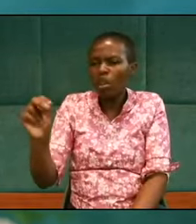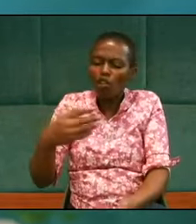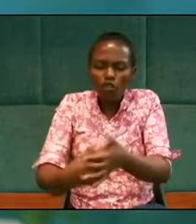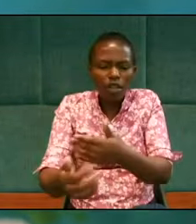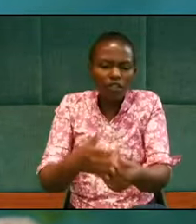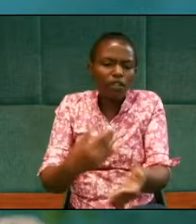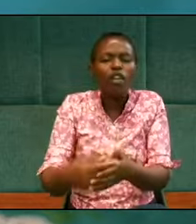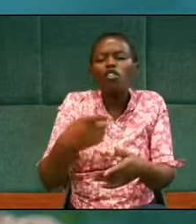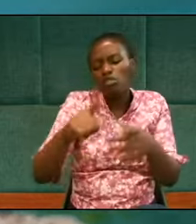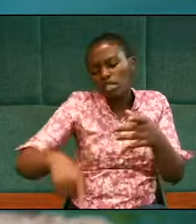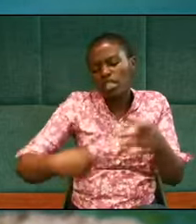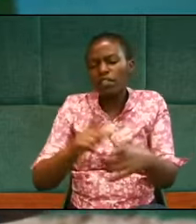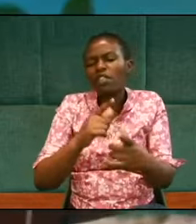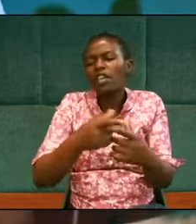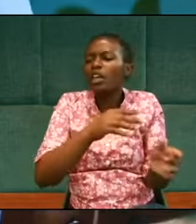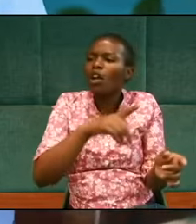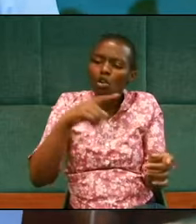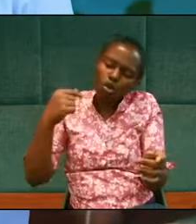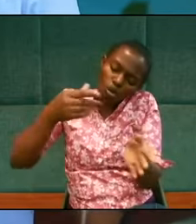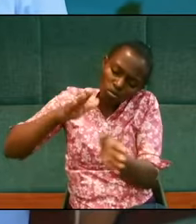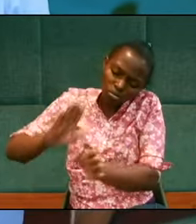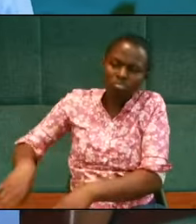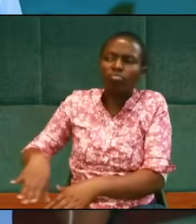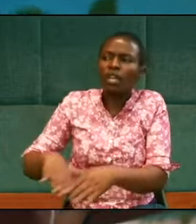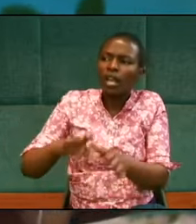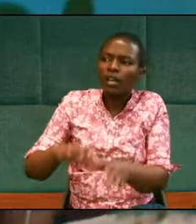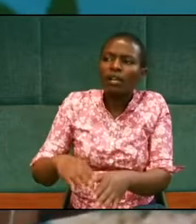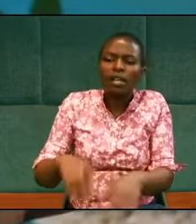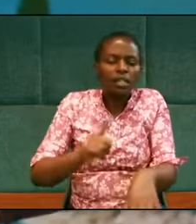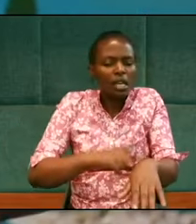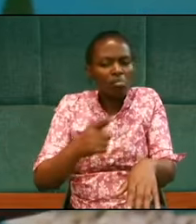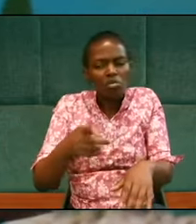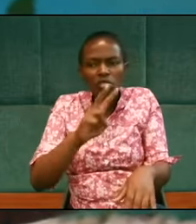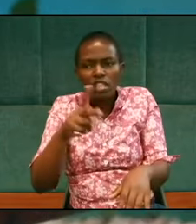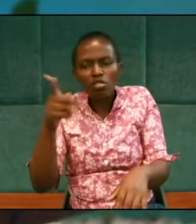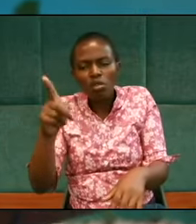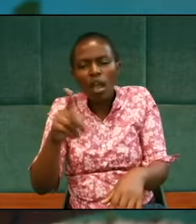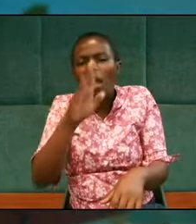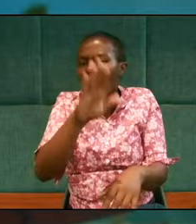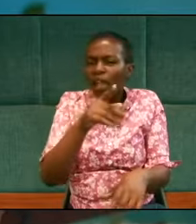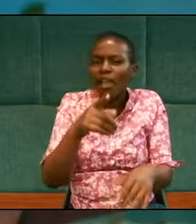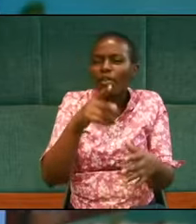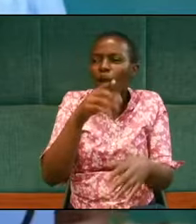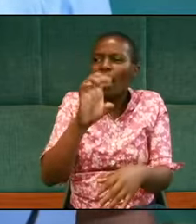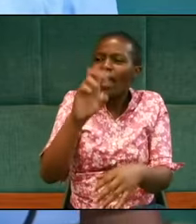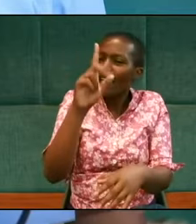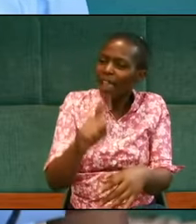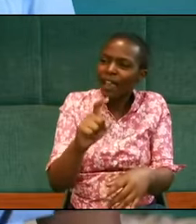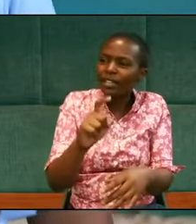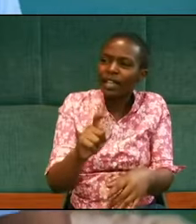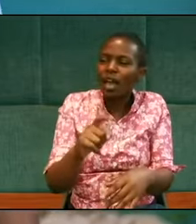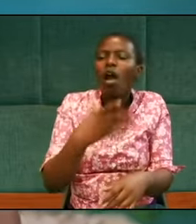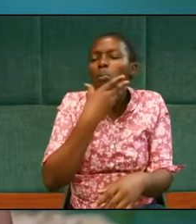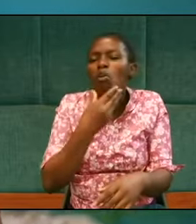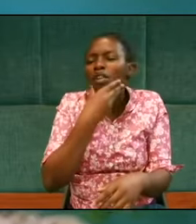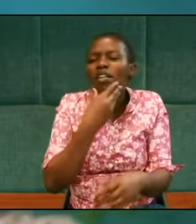on with past relationship. When you see your ex-boyfriend, don't be having palpitations. No. If you need